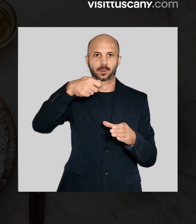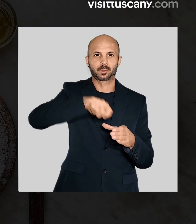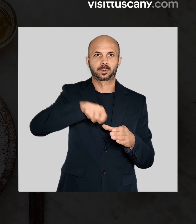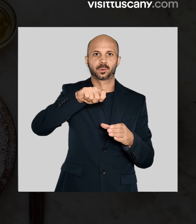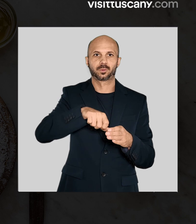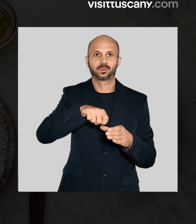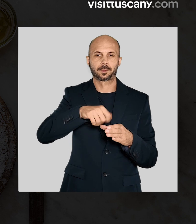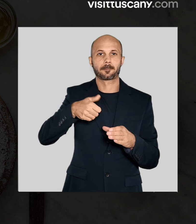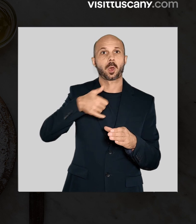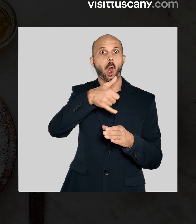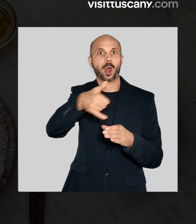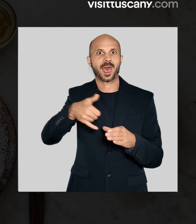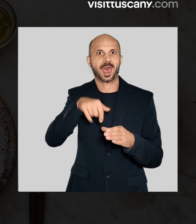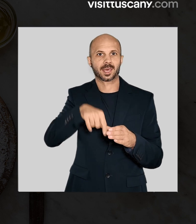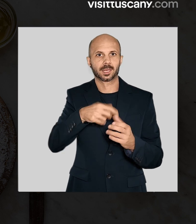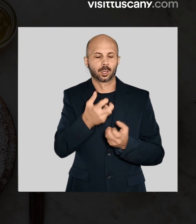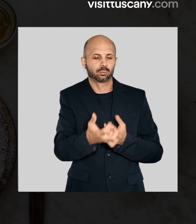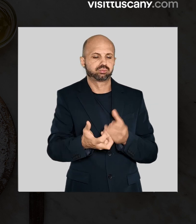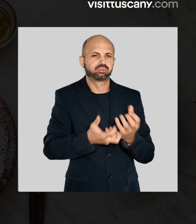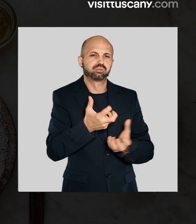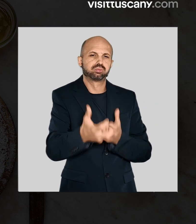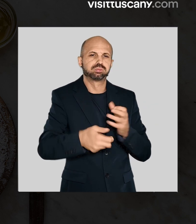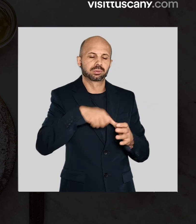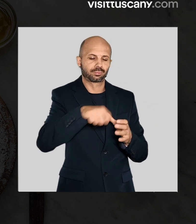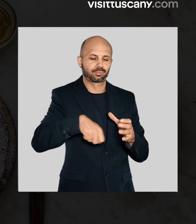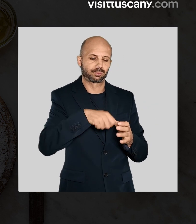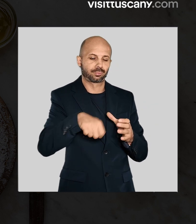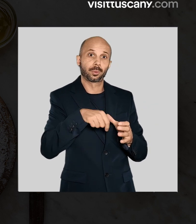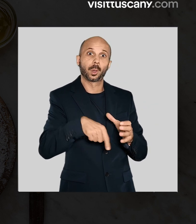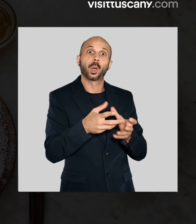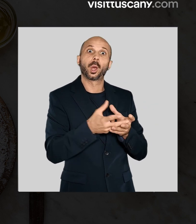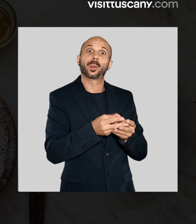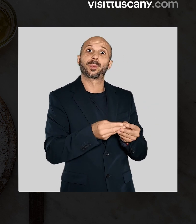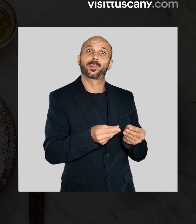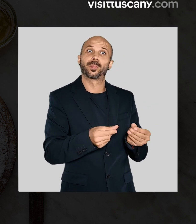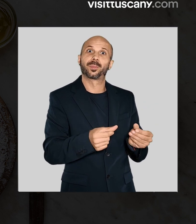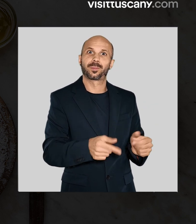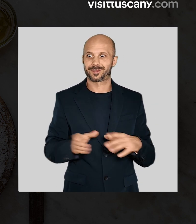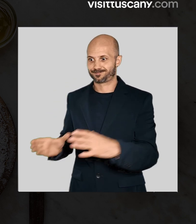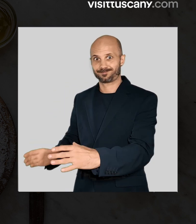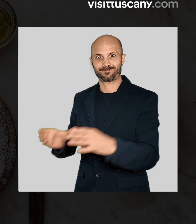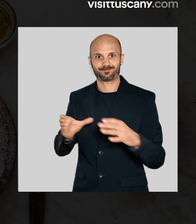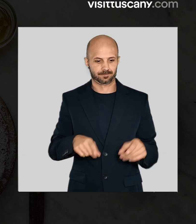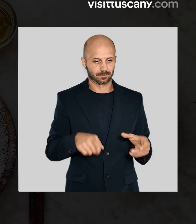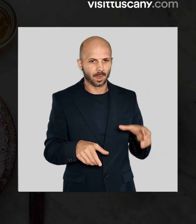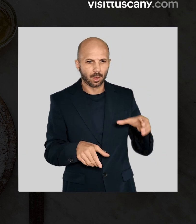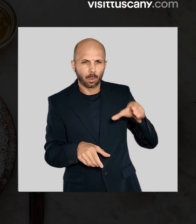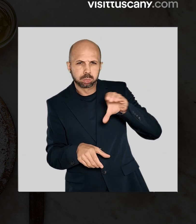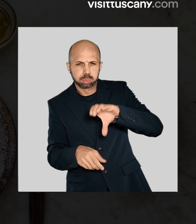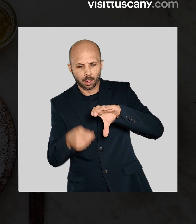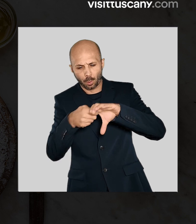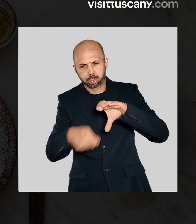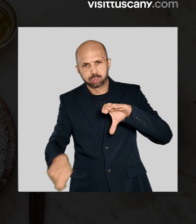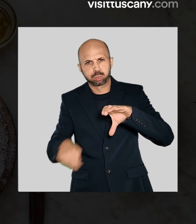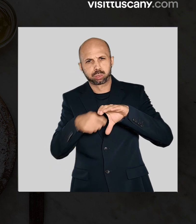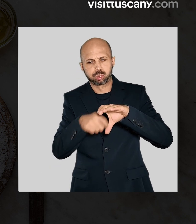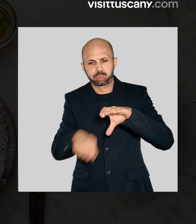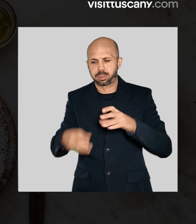In a small saucepan, melt the honey and the icing sugar with 3 tablespoons of water over low heat.